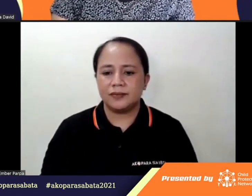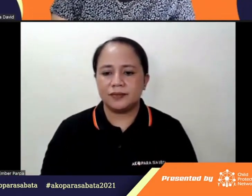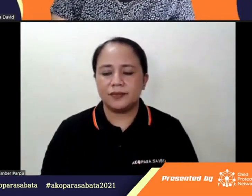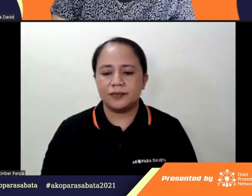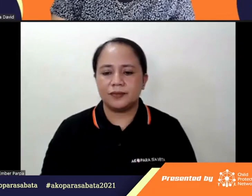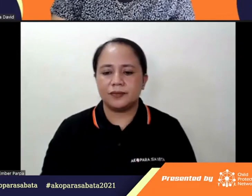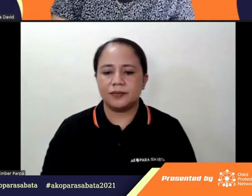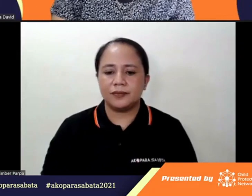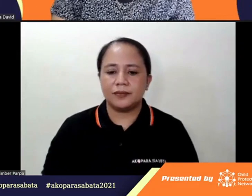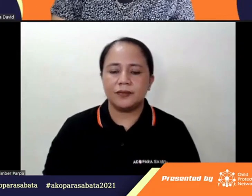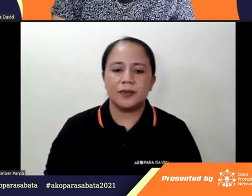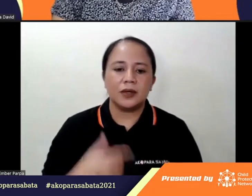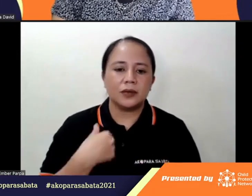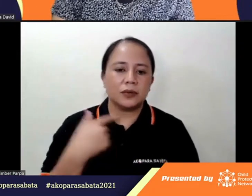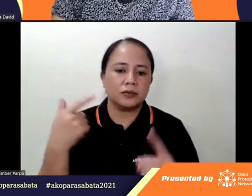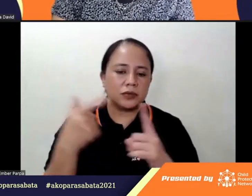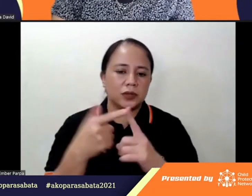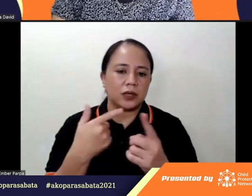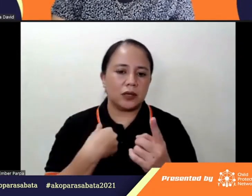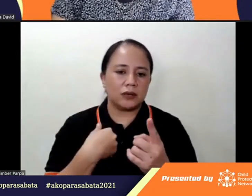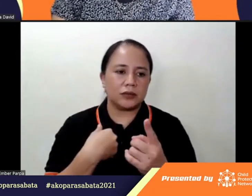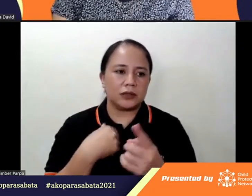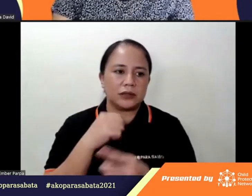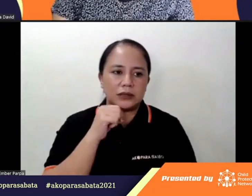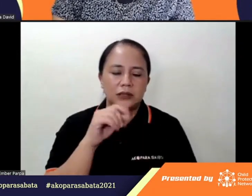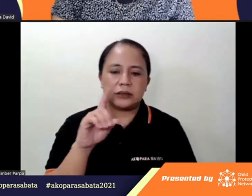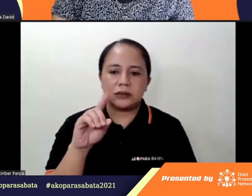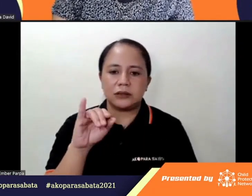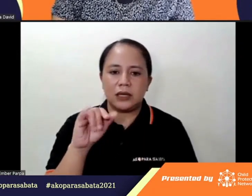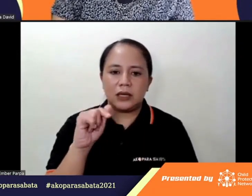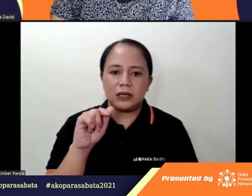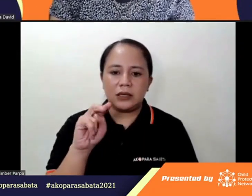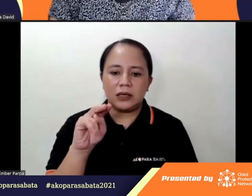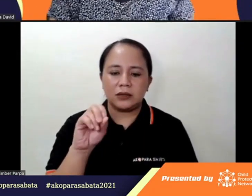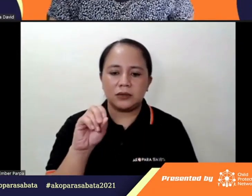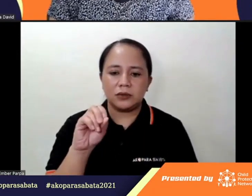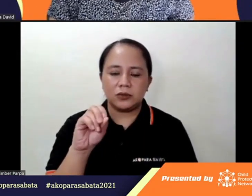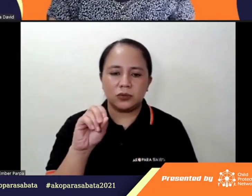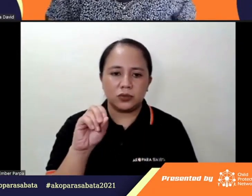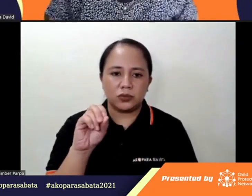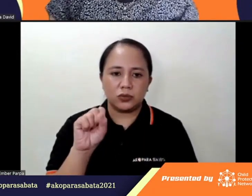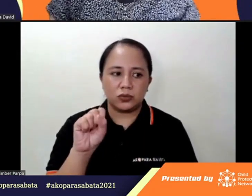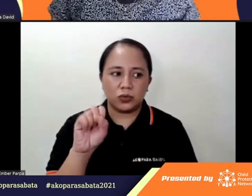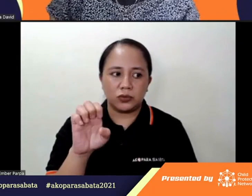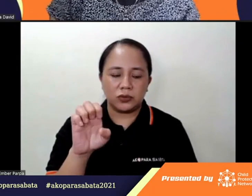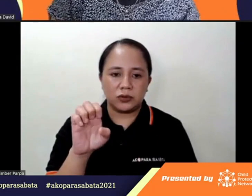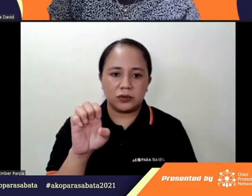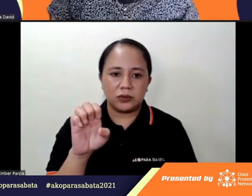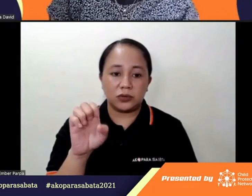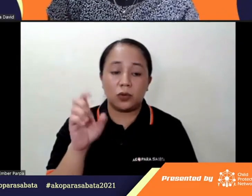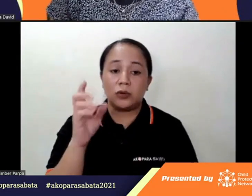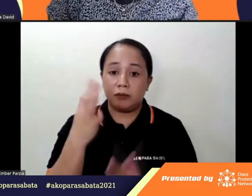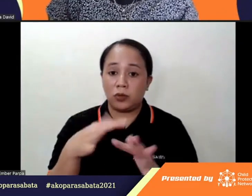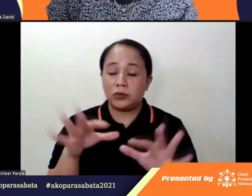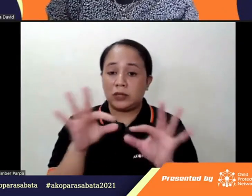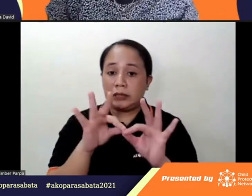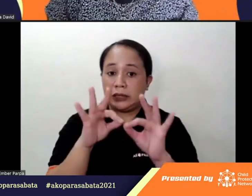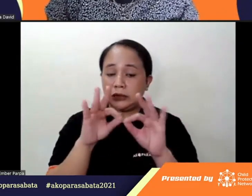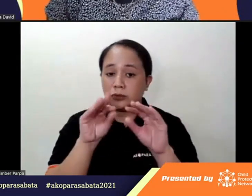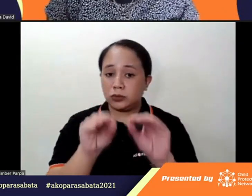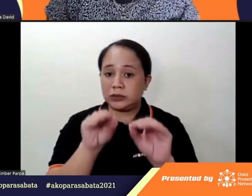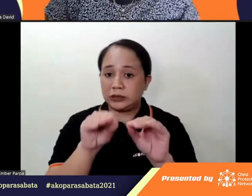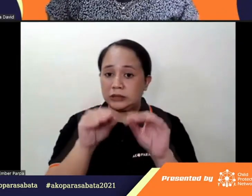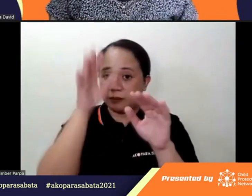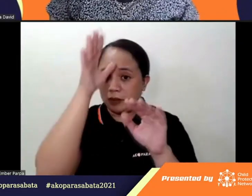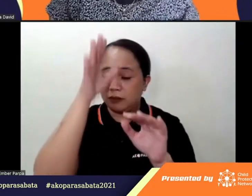parang dumating na dun sa point, pero undiagnosed. Mm-mm. Kaya importante din na, yun nga, yung parang the educating the parents.